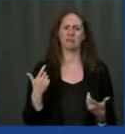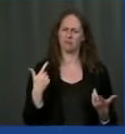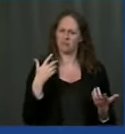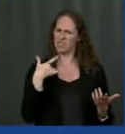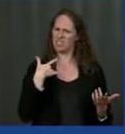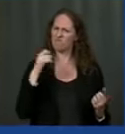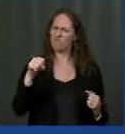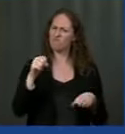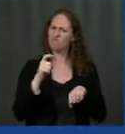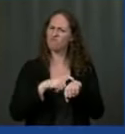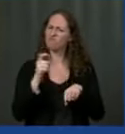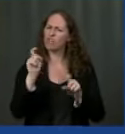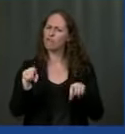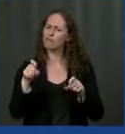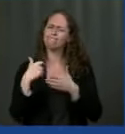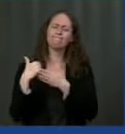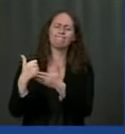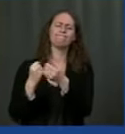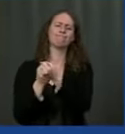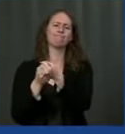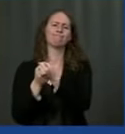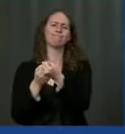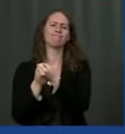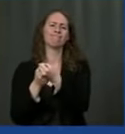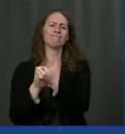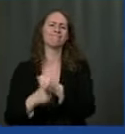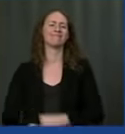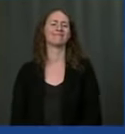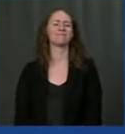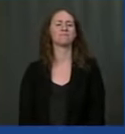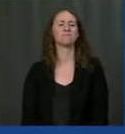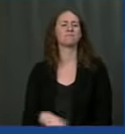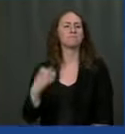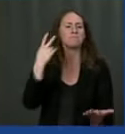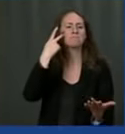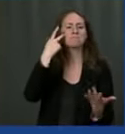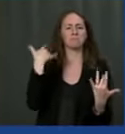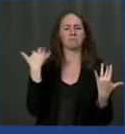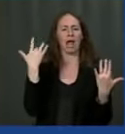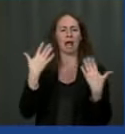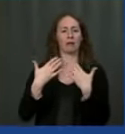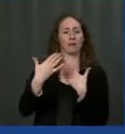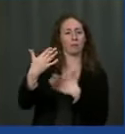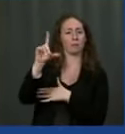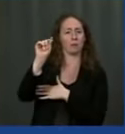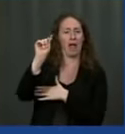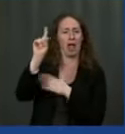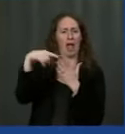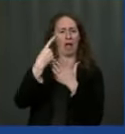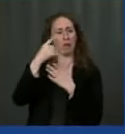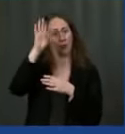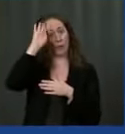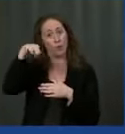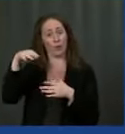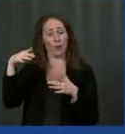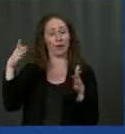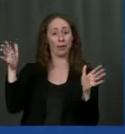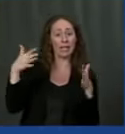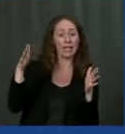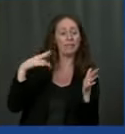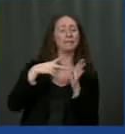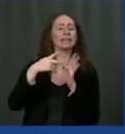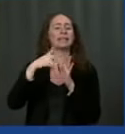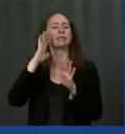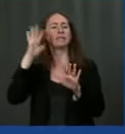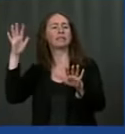about 20 hours ahead of us of winds and lots of rain. But all things considered, because